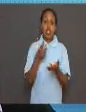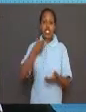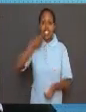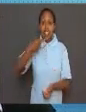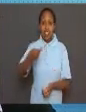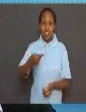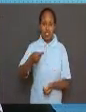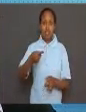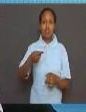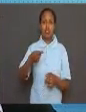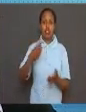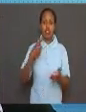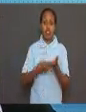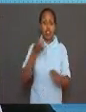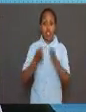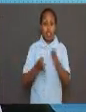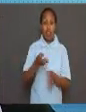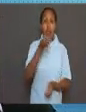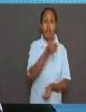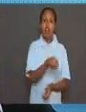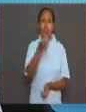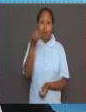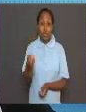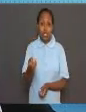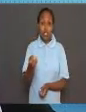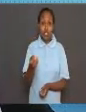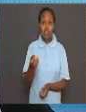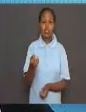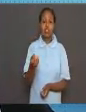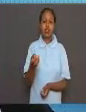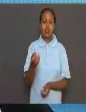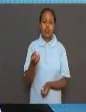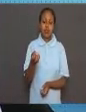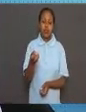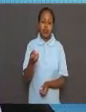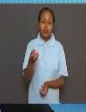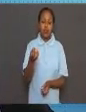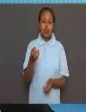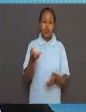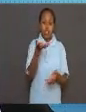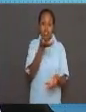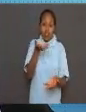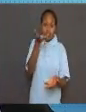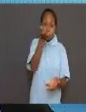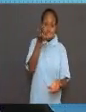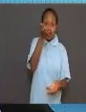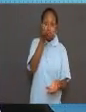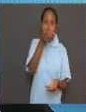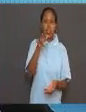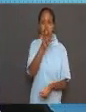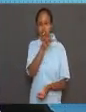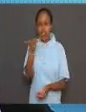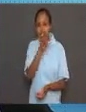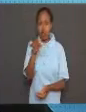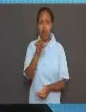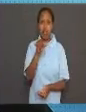states that if an object's buoyant force is the same